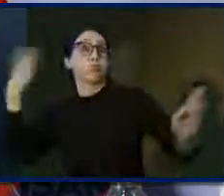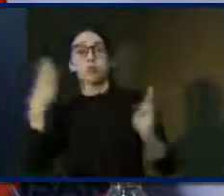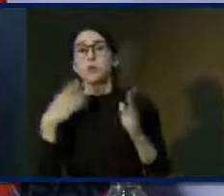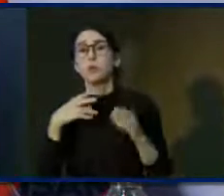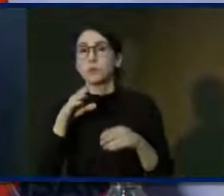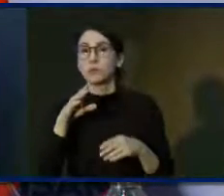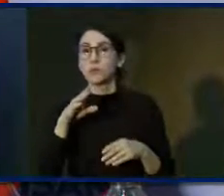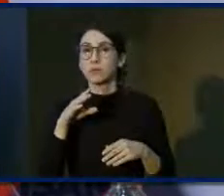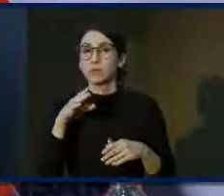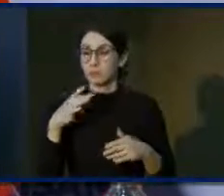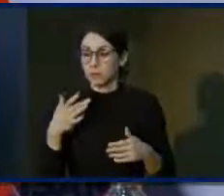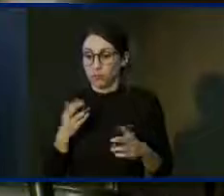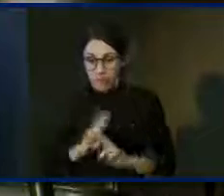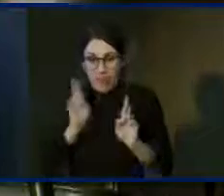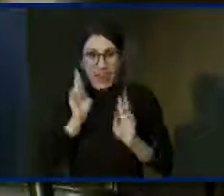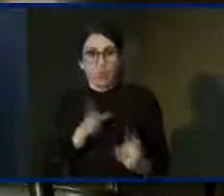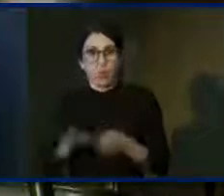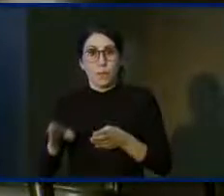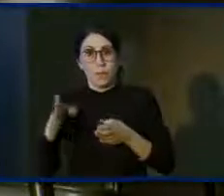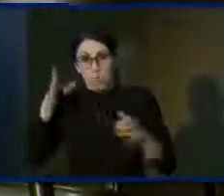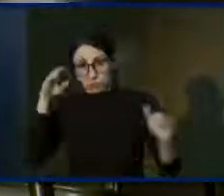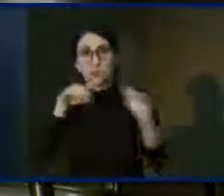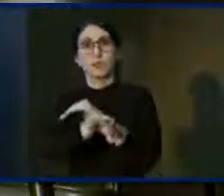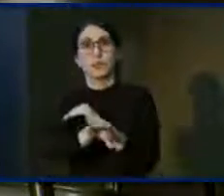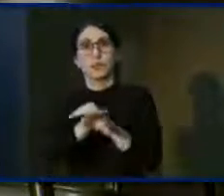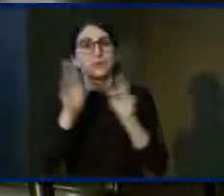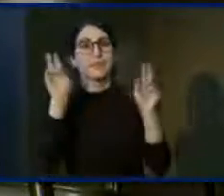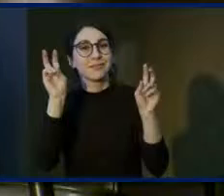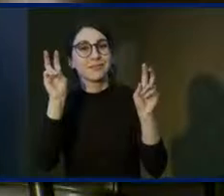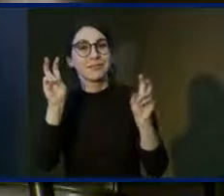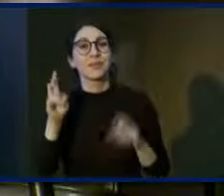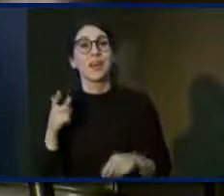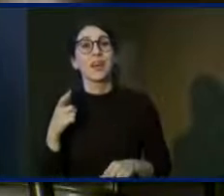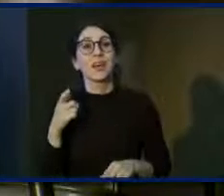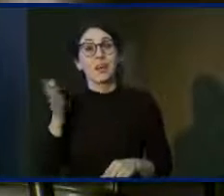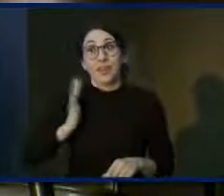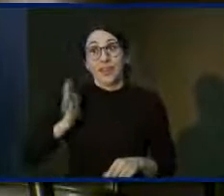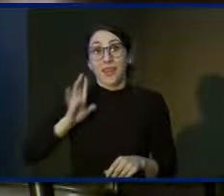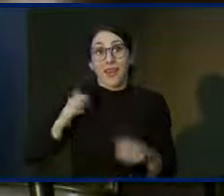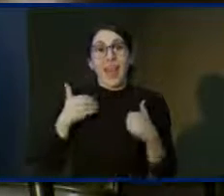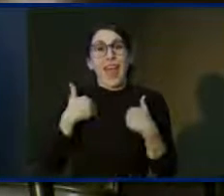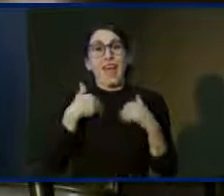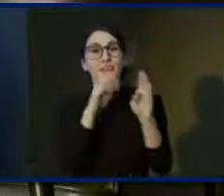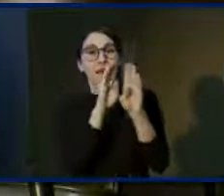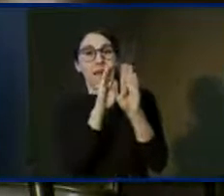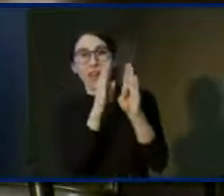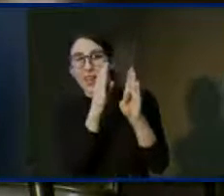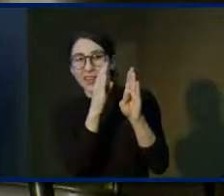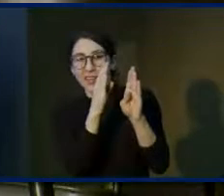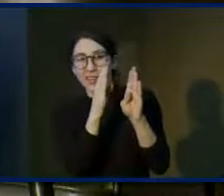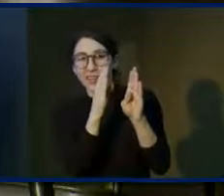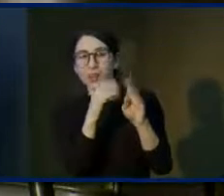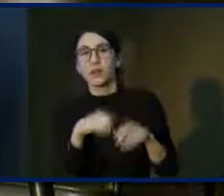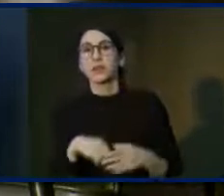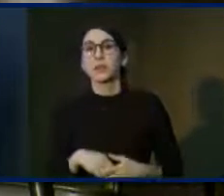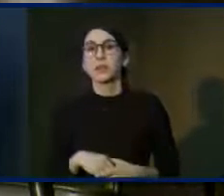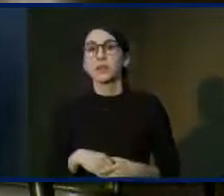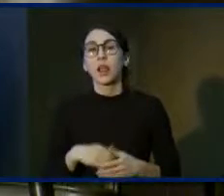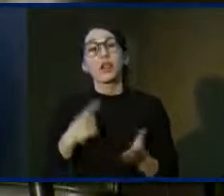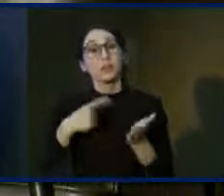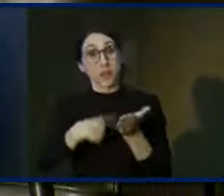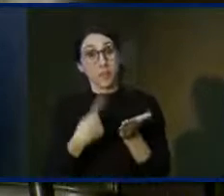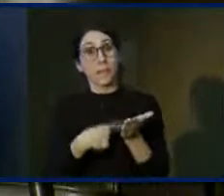open. So we had a crack, okay, and then in other instances the door